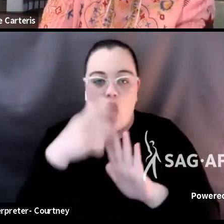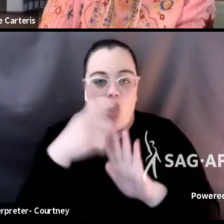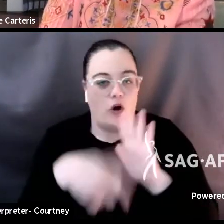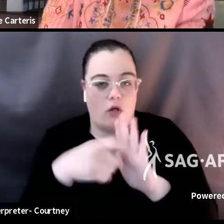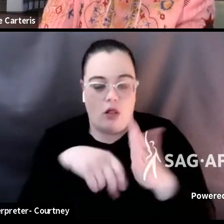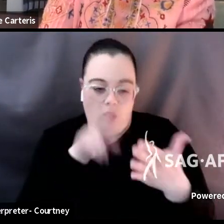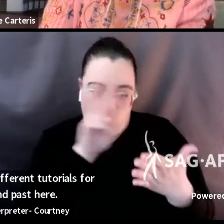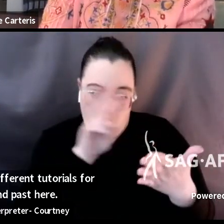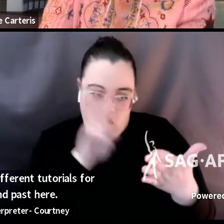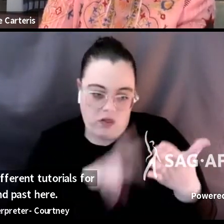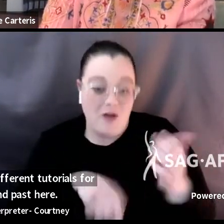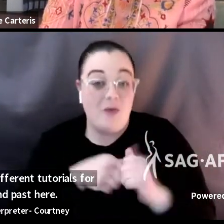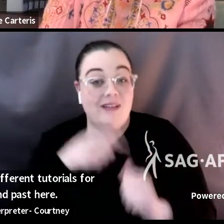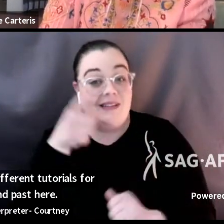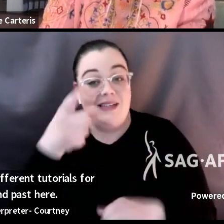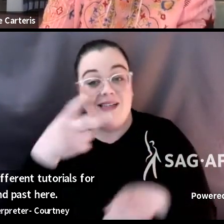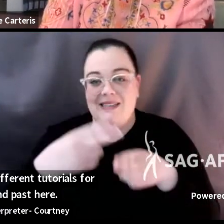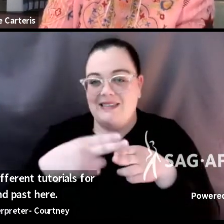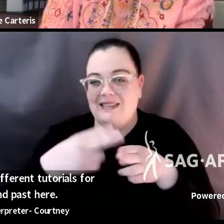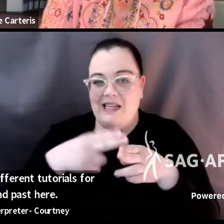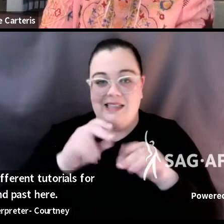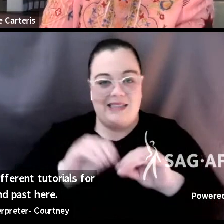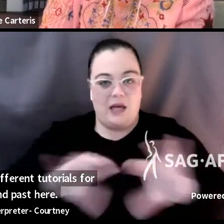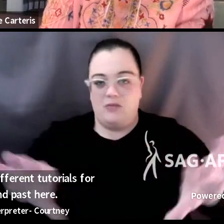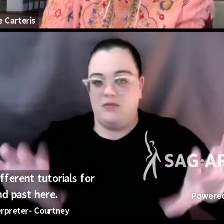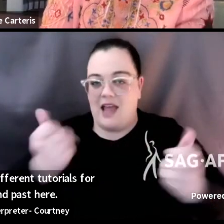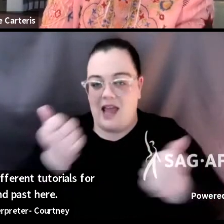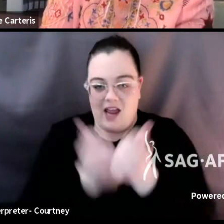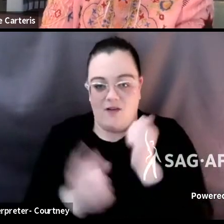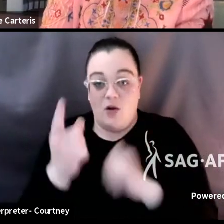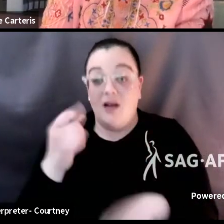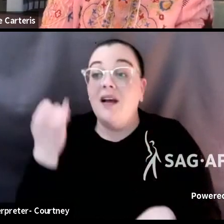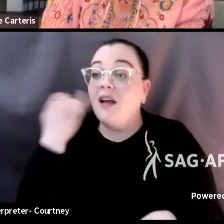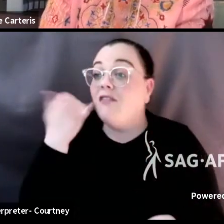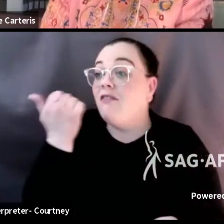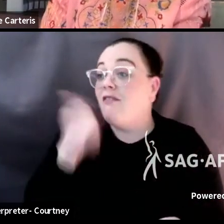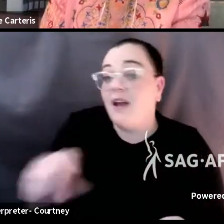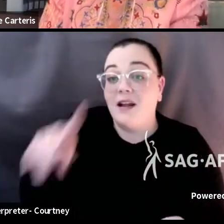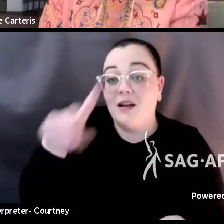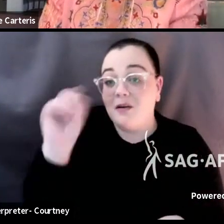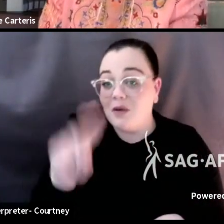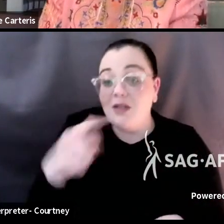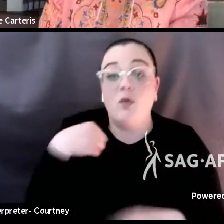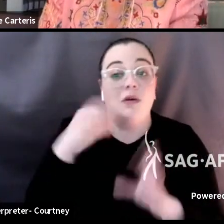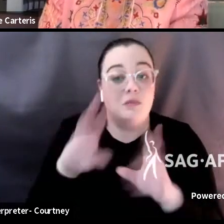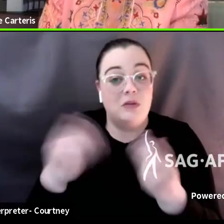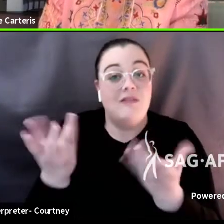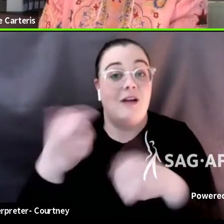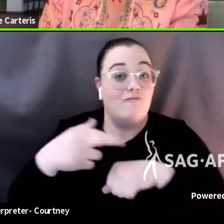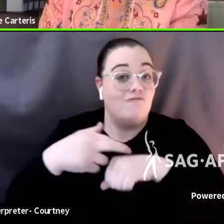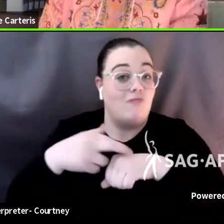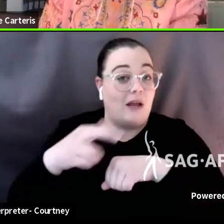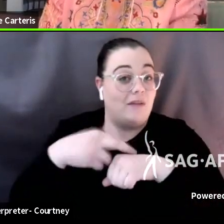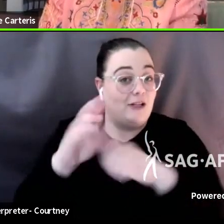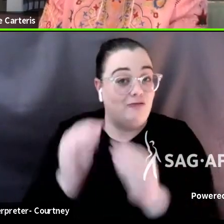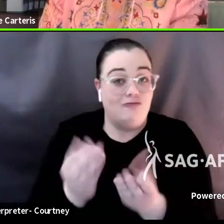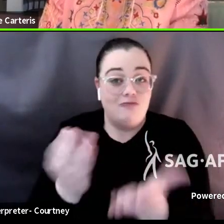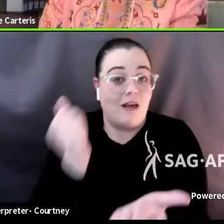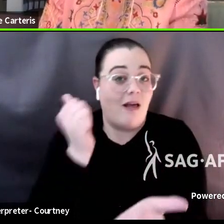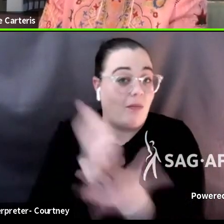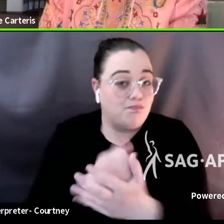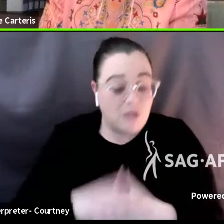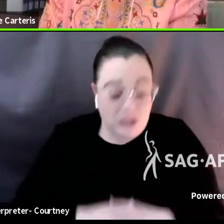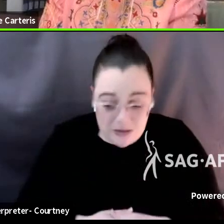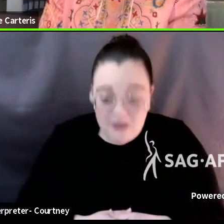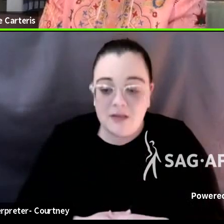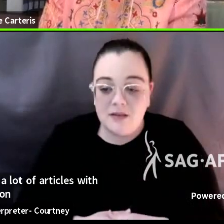guy's name all over it out there. So there's tons. And if you have some questions, we can make some good recommendations for you. Well, you guys are awesome. I think we're